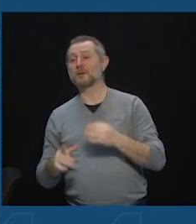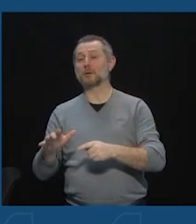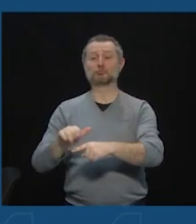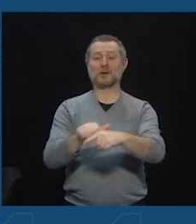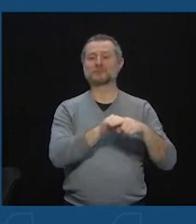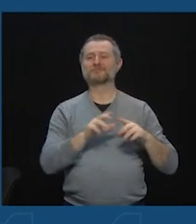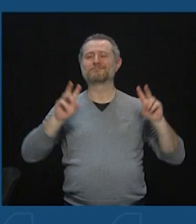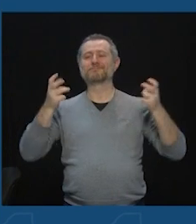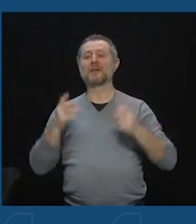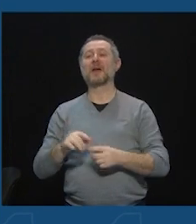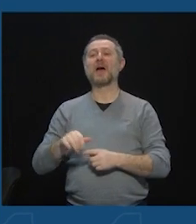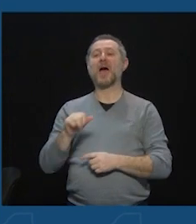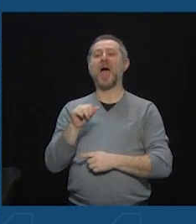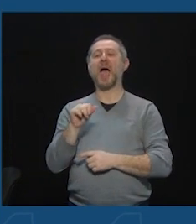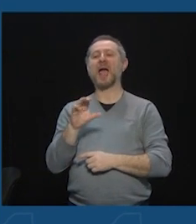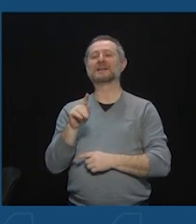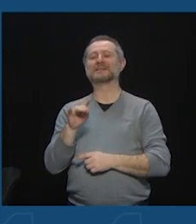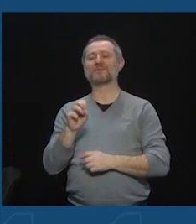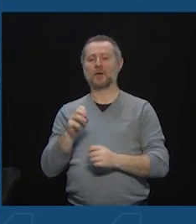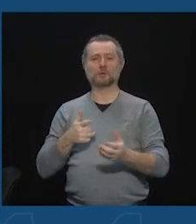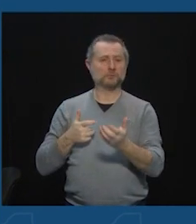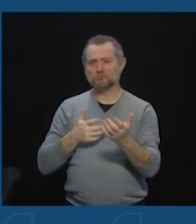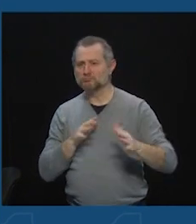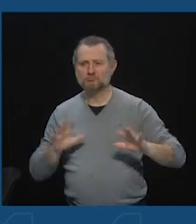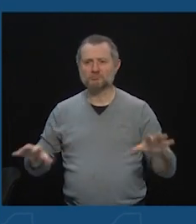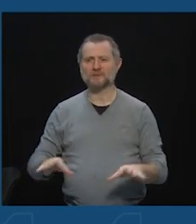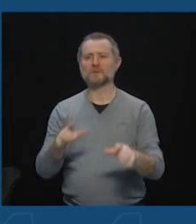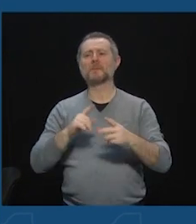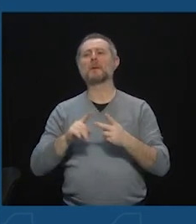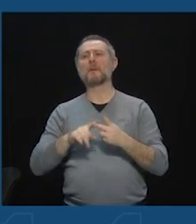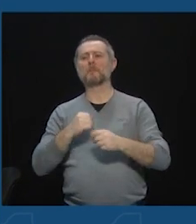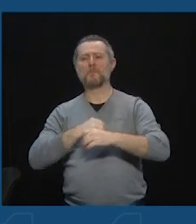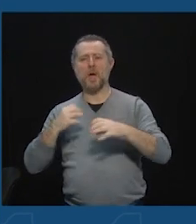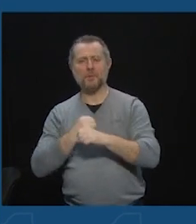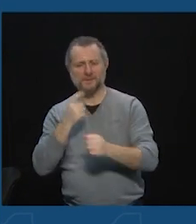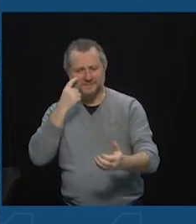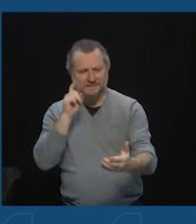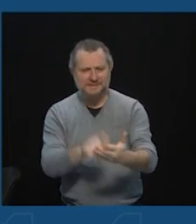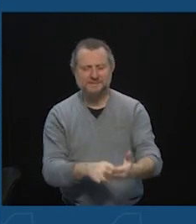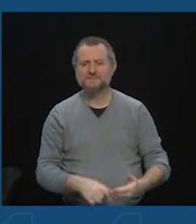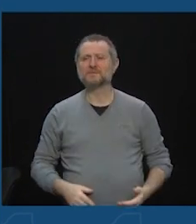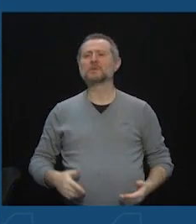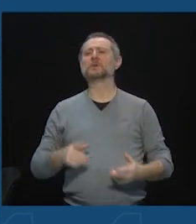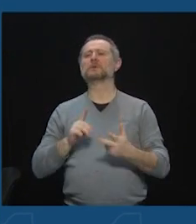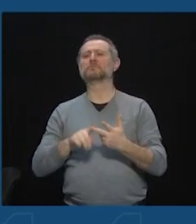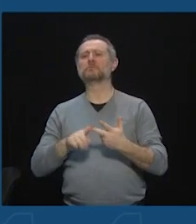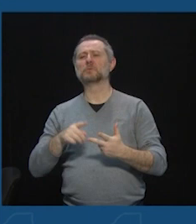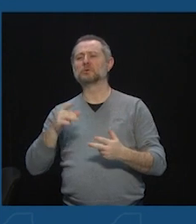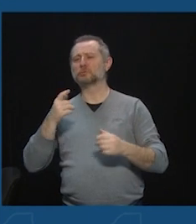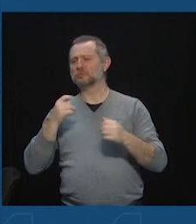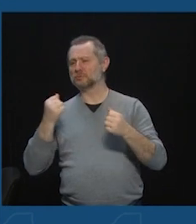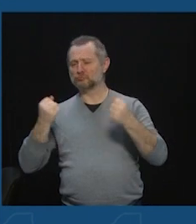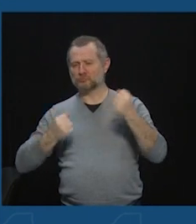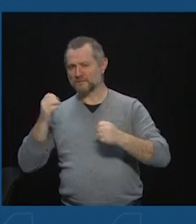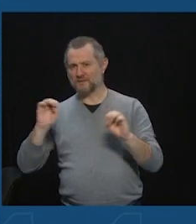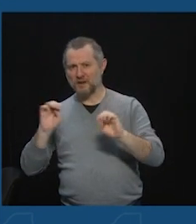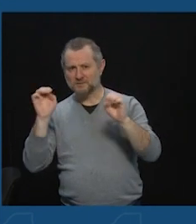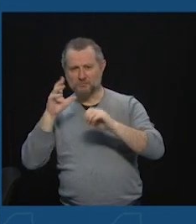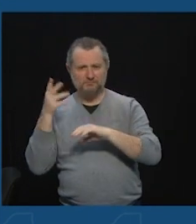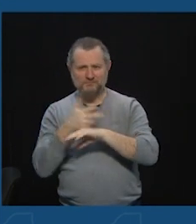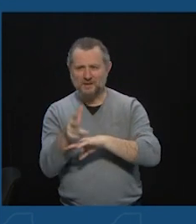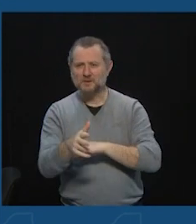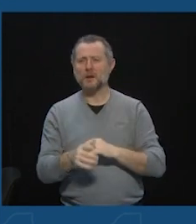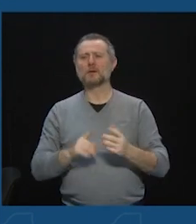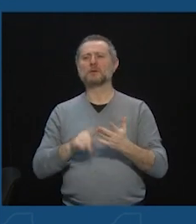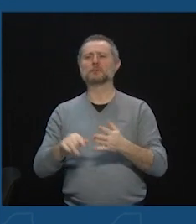we train bomb detection, we train emergency vehicle driving courses, we train on the use of drones, we train on search and